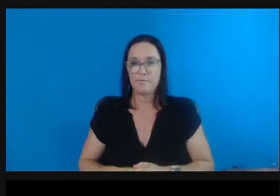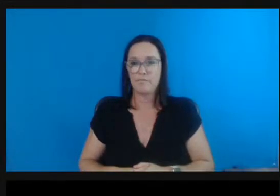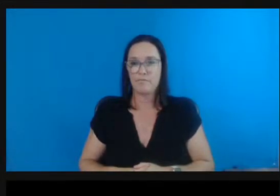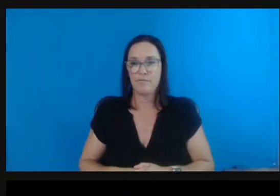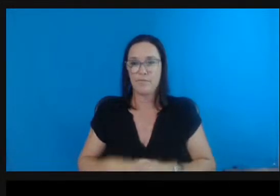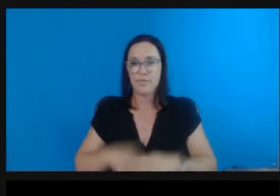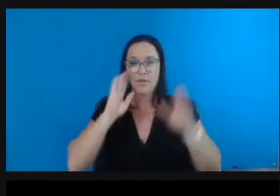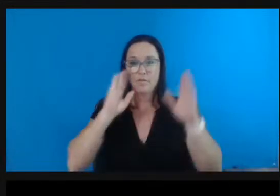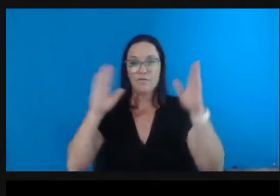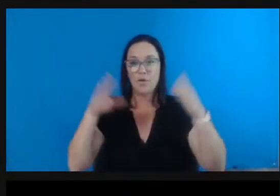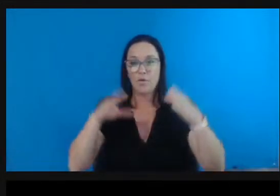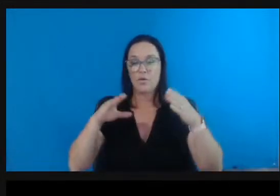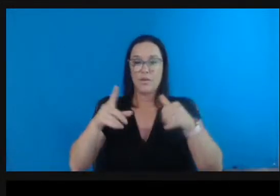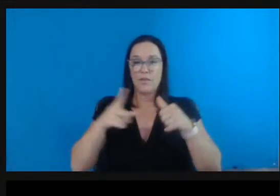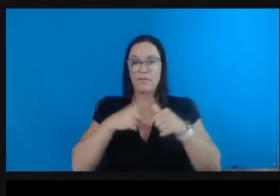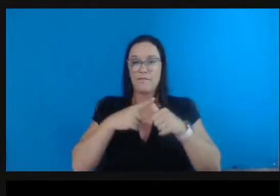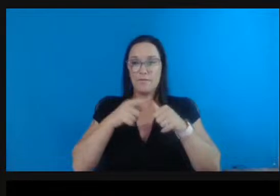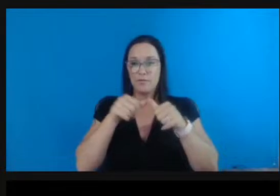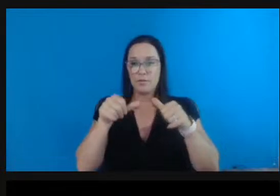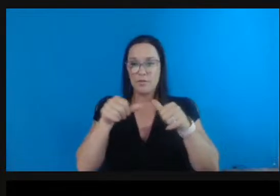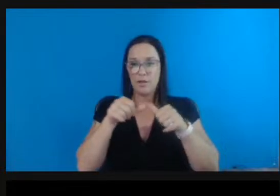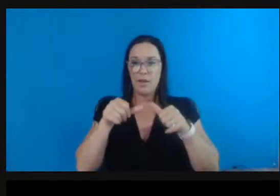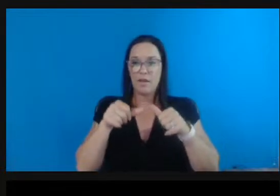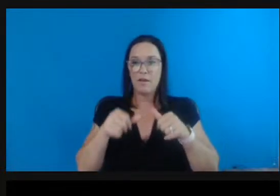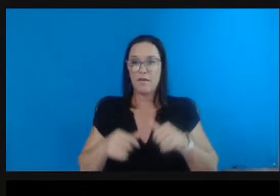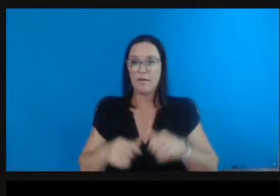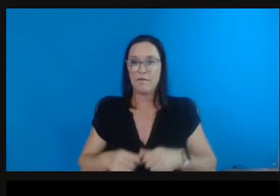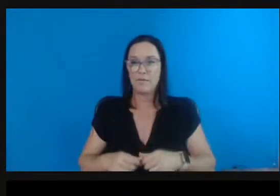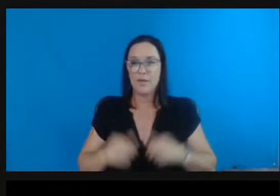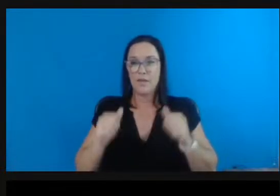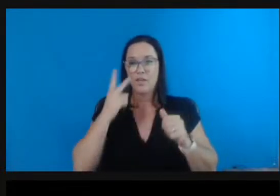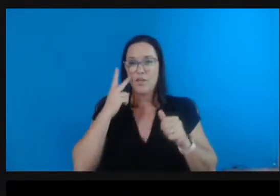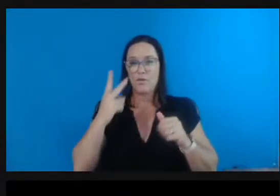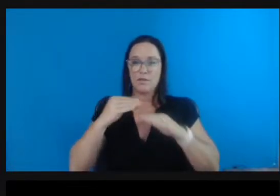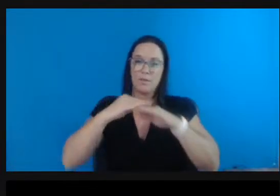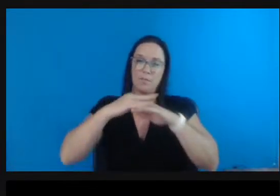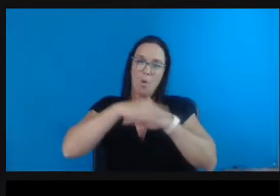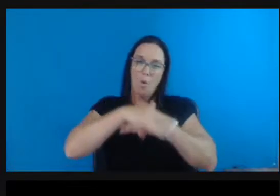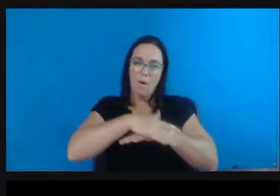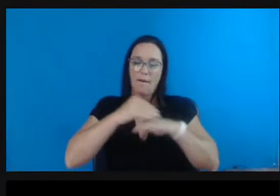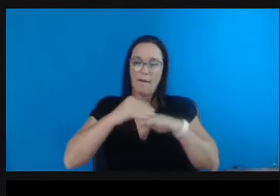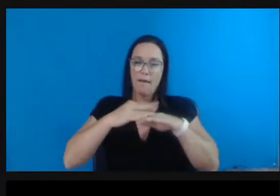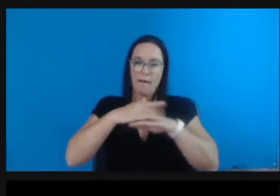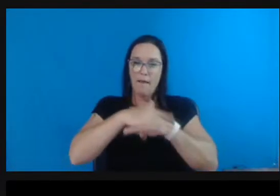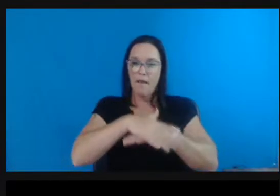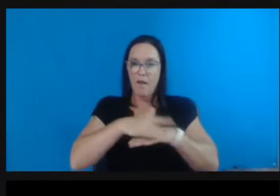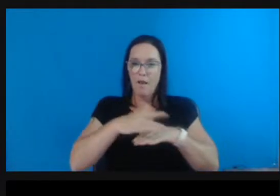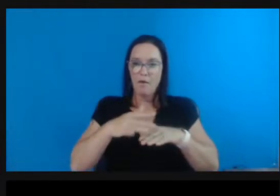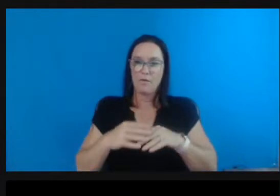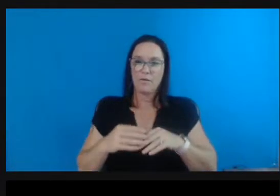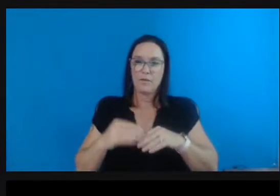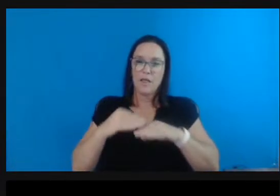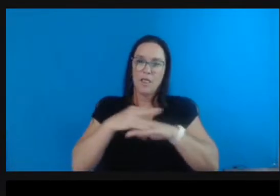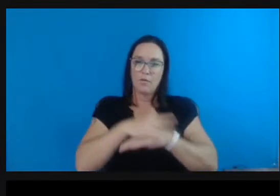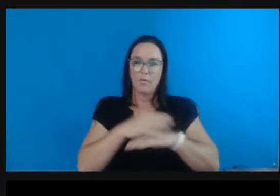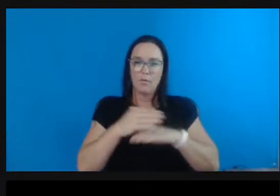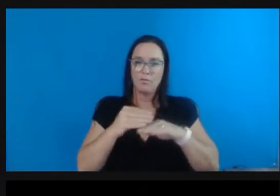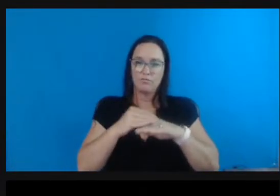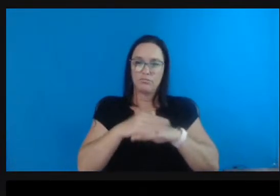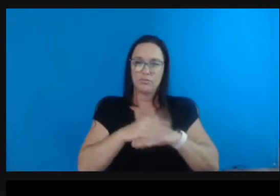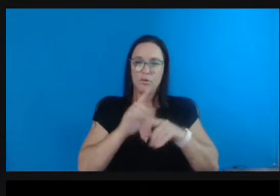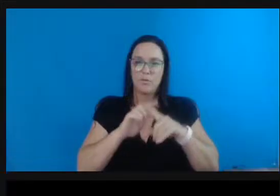Focusing in this first pass, just in the fountains and this cone area itself, you see lava is pouring out in pulses down this chute, but also through the